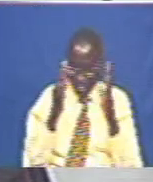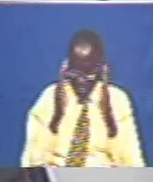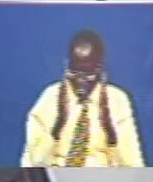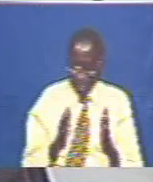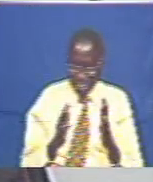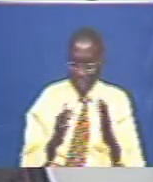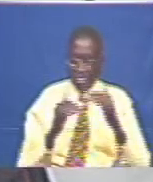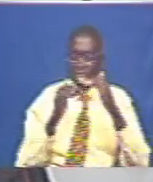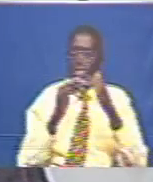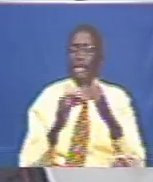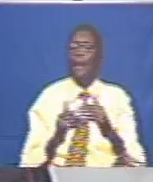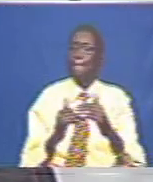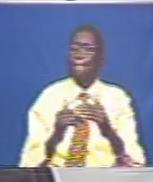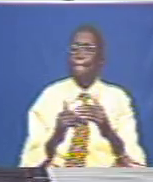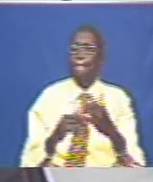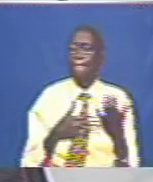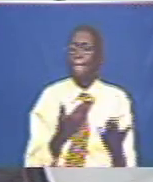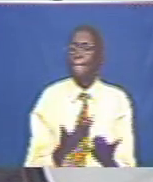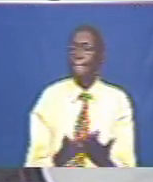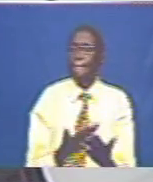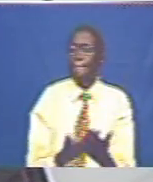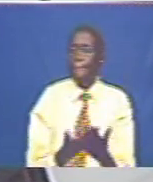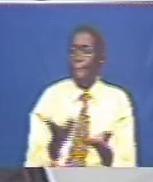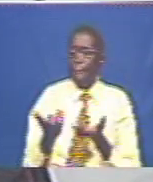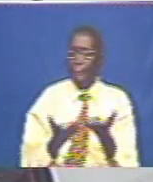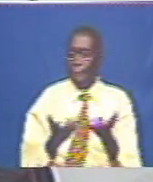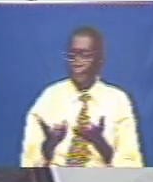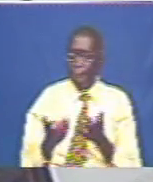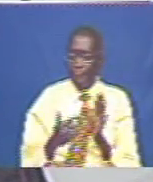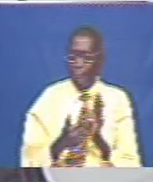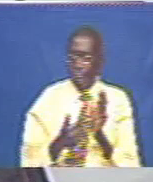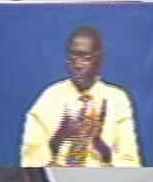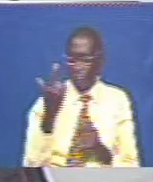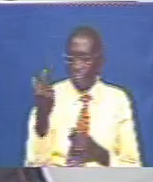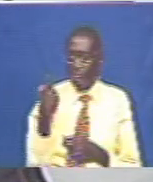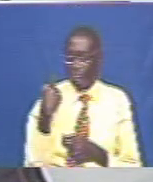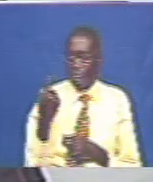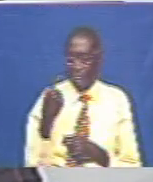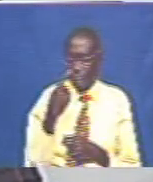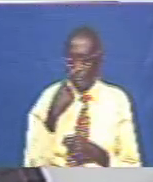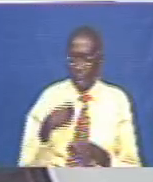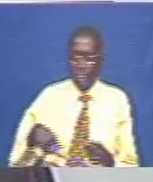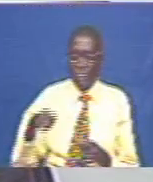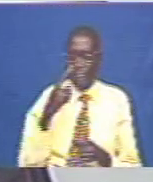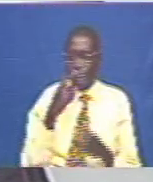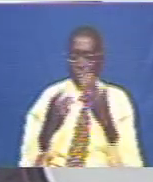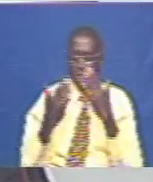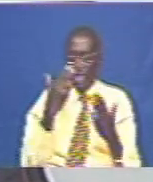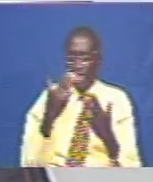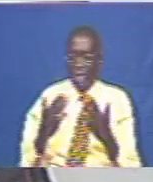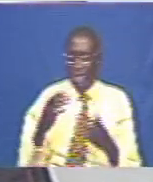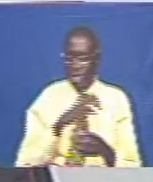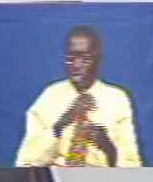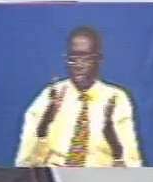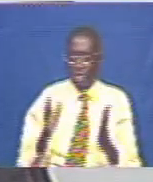limiting ourselves in as far as application of the corporate business model is concerned? And that's why recently, of course, we want to thank Madam Commissioner for